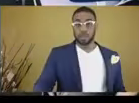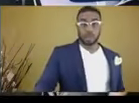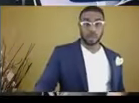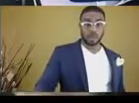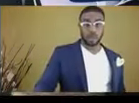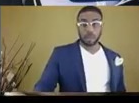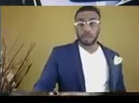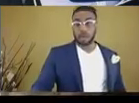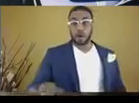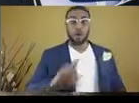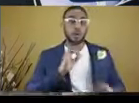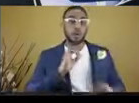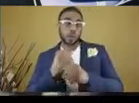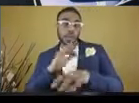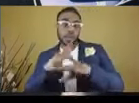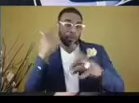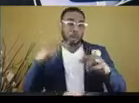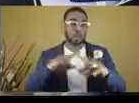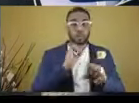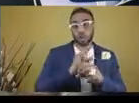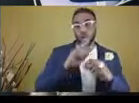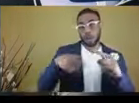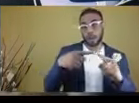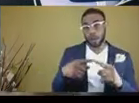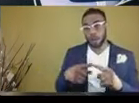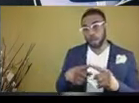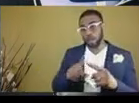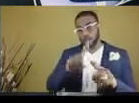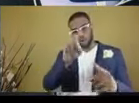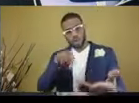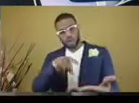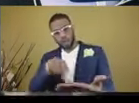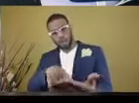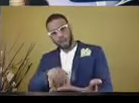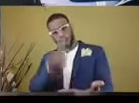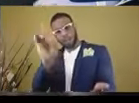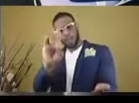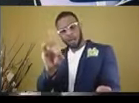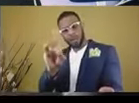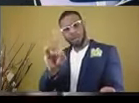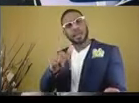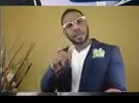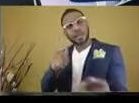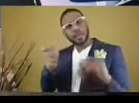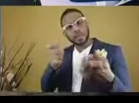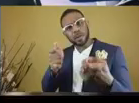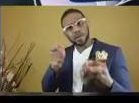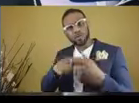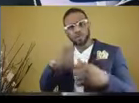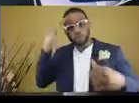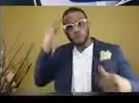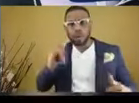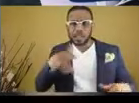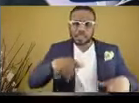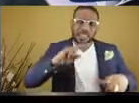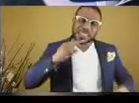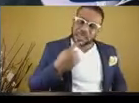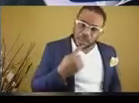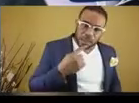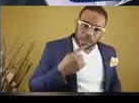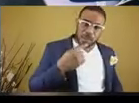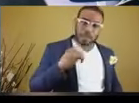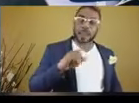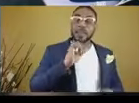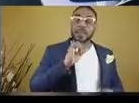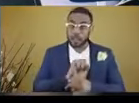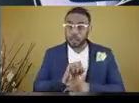really creates the space for us to really talk about this question around democracy and this administration to know and to take it seriously, that literally